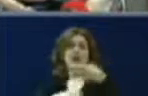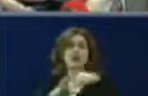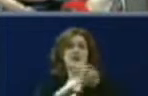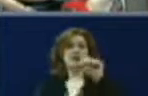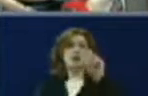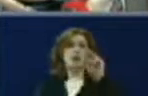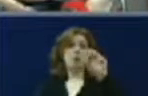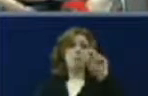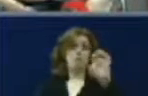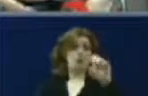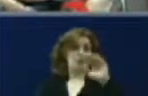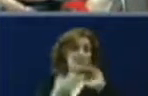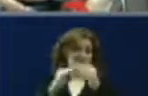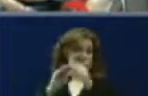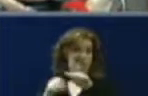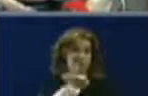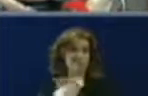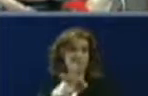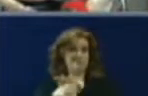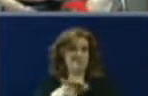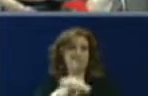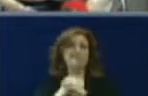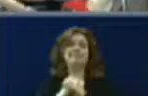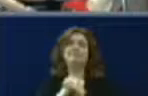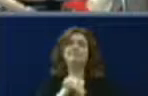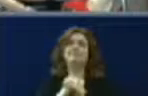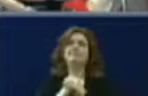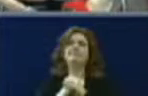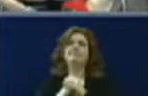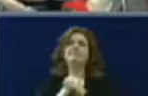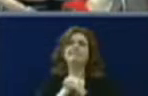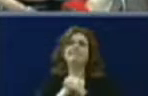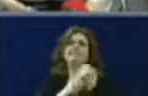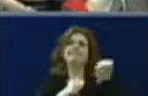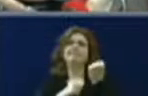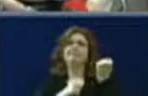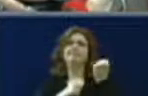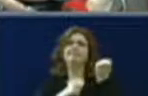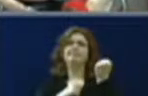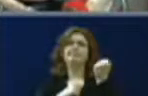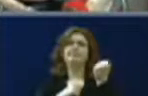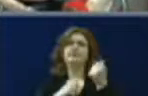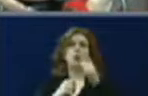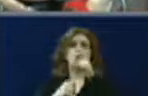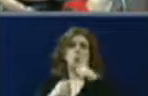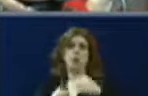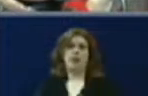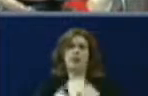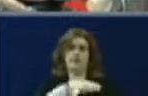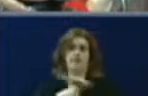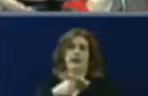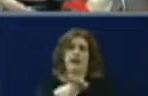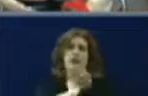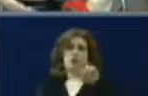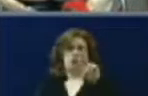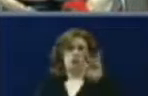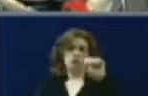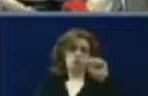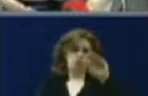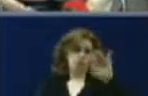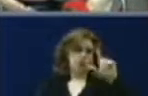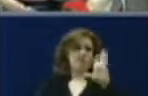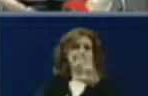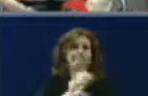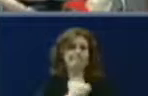Smoketown neighborhood. And on Saturday, the residents of the Russell area participated